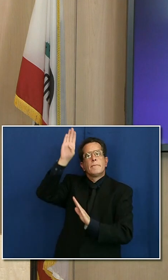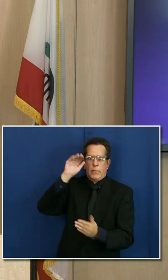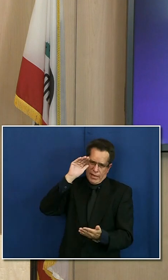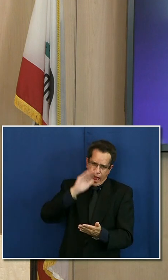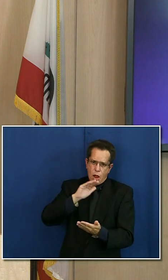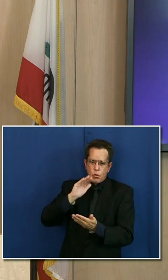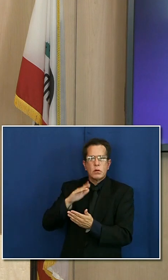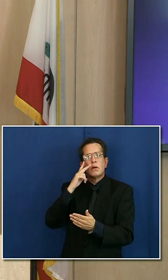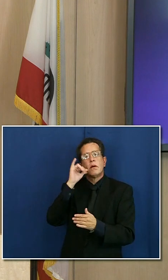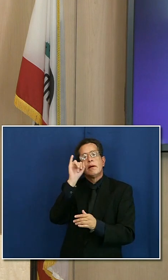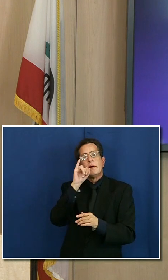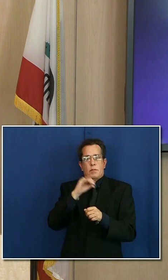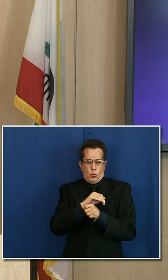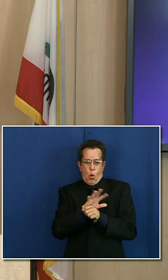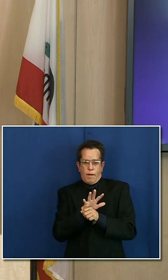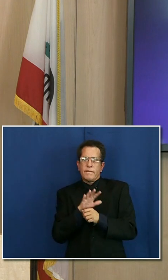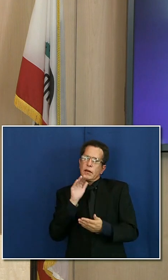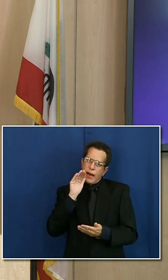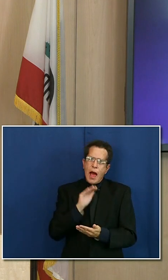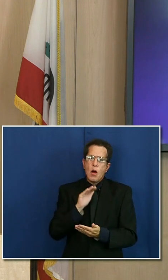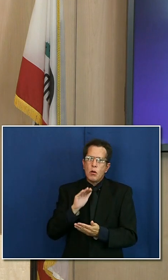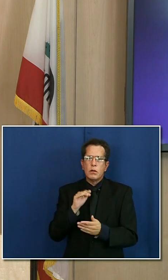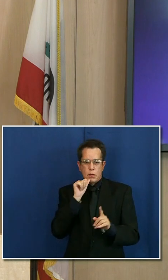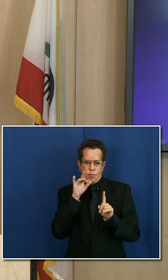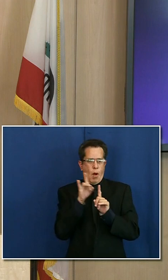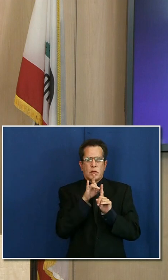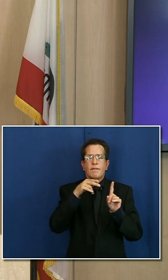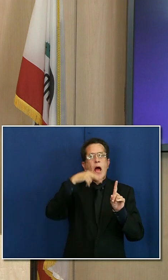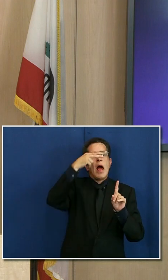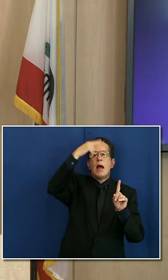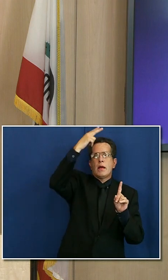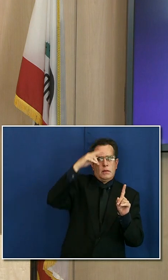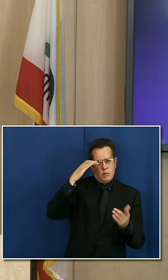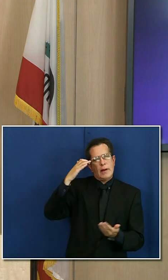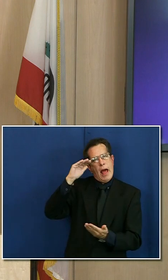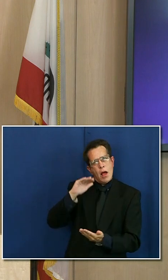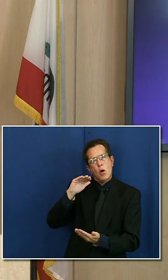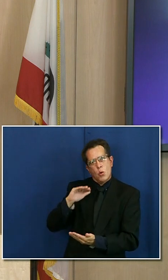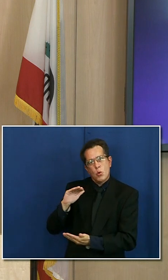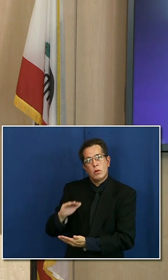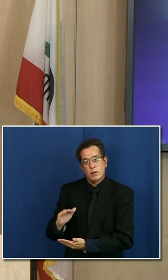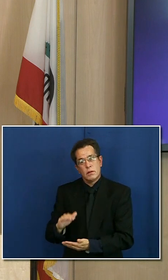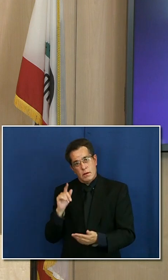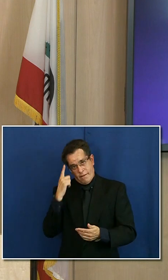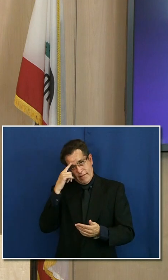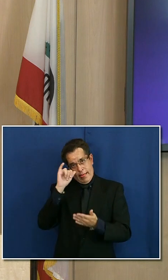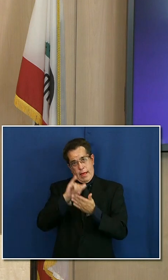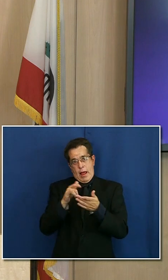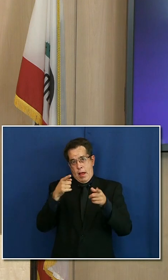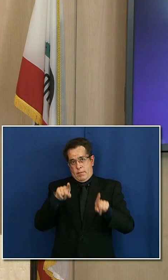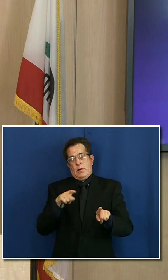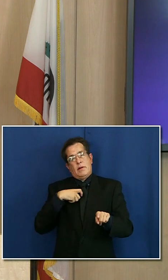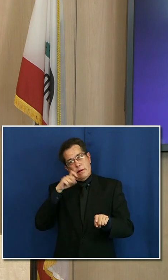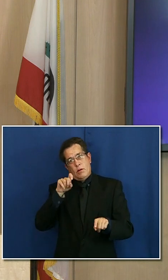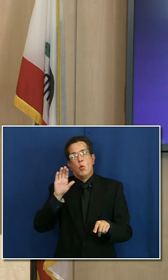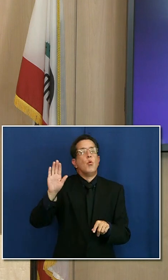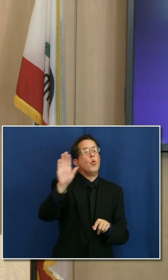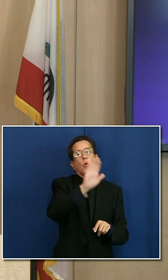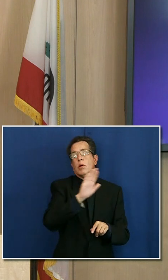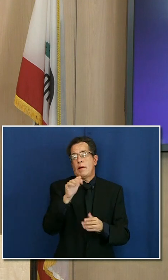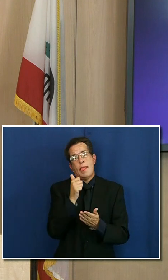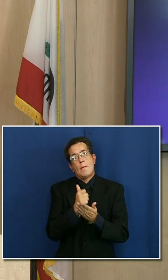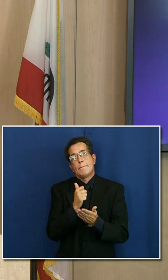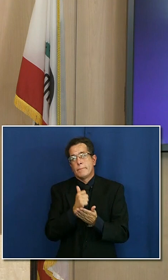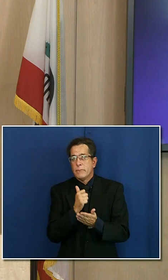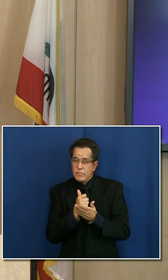our percentage of positive go down, not go up. And in order to have a shot at doing that, it is going to take an incredible effort on the part of each and